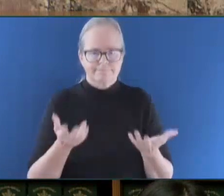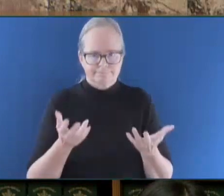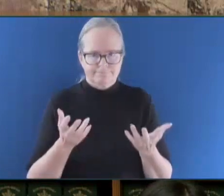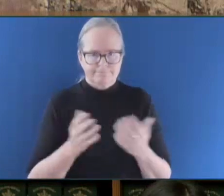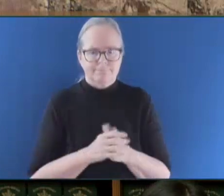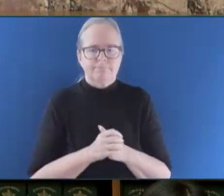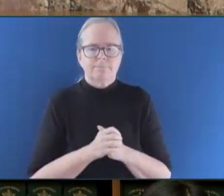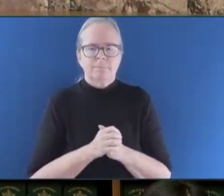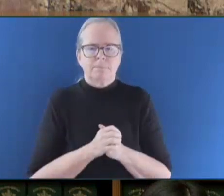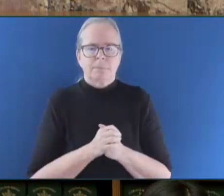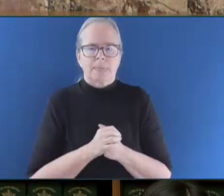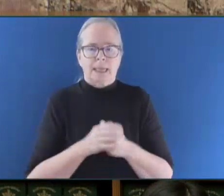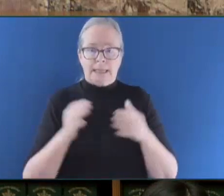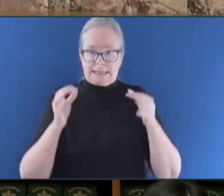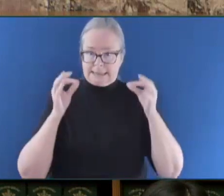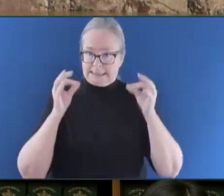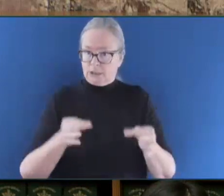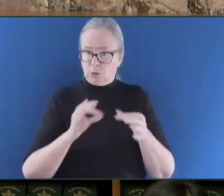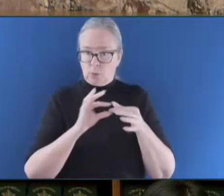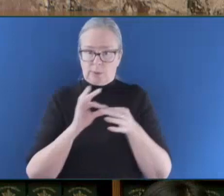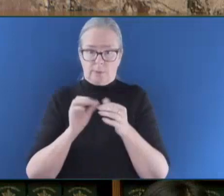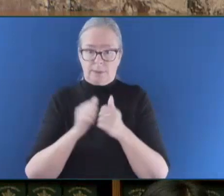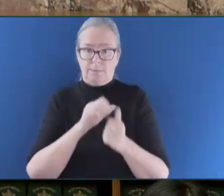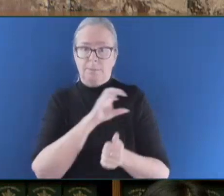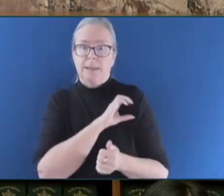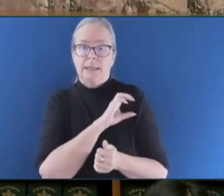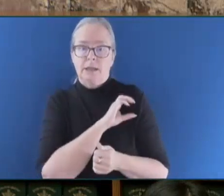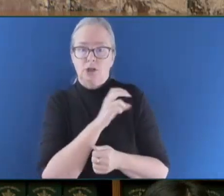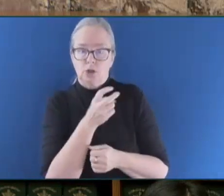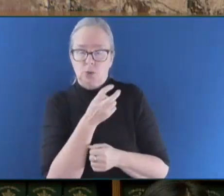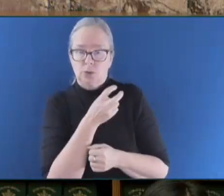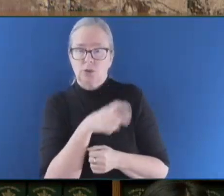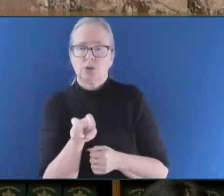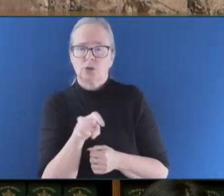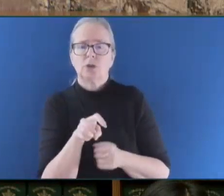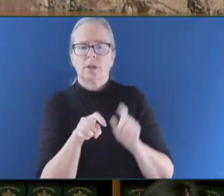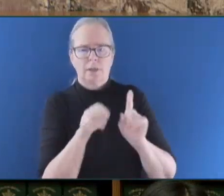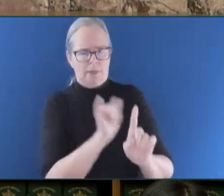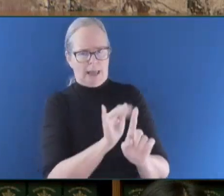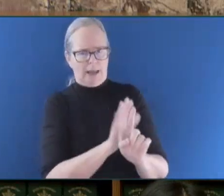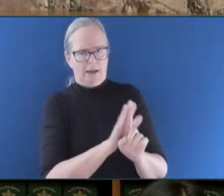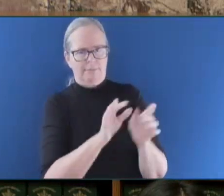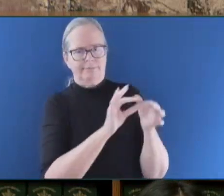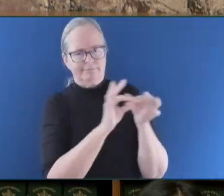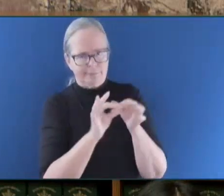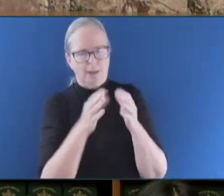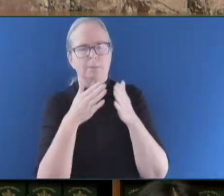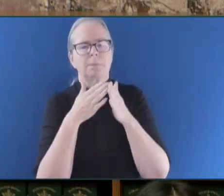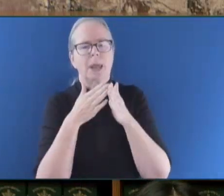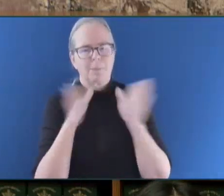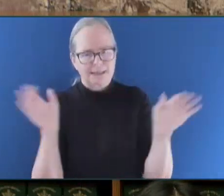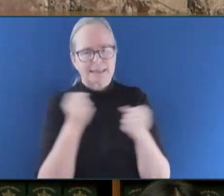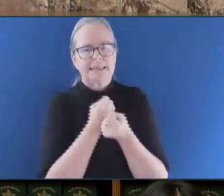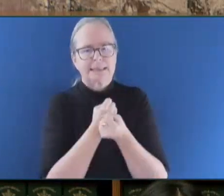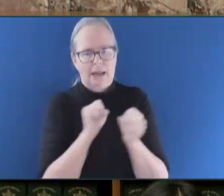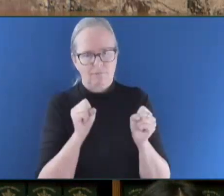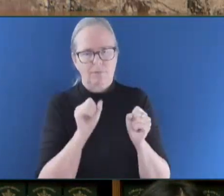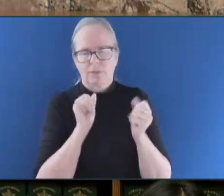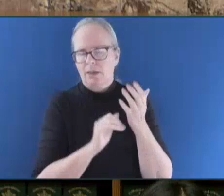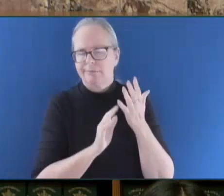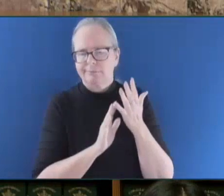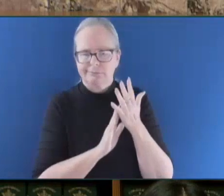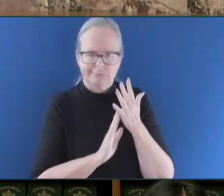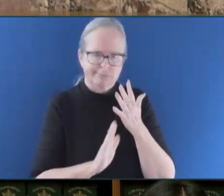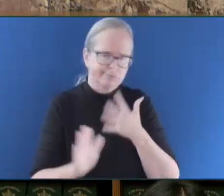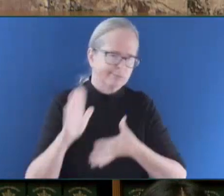police transition to Surrey relates to the issue of public safety. That is first and foremost, Honourable Speaker. That is why we put